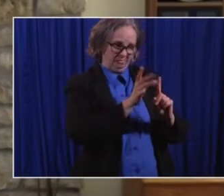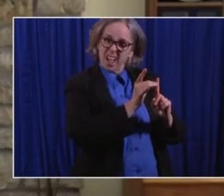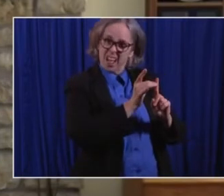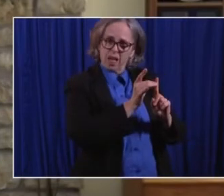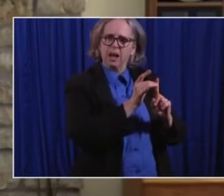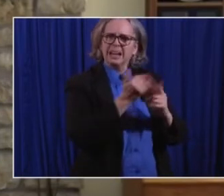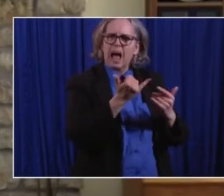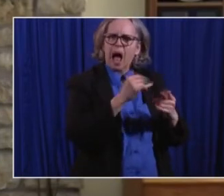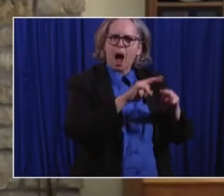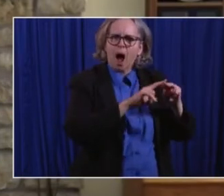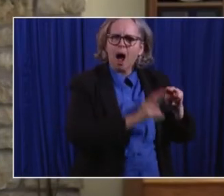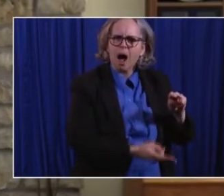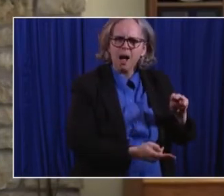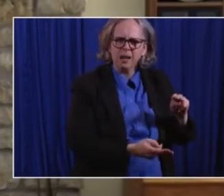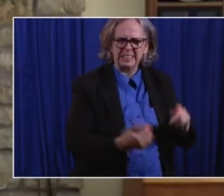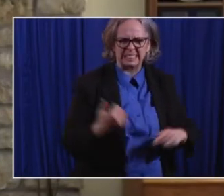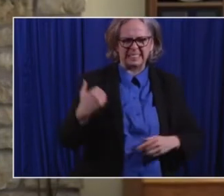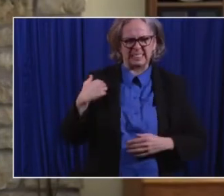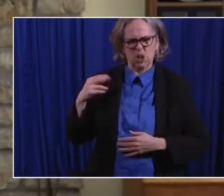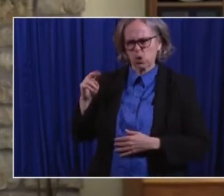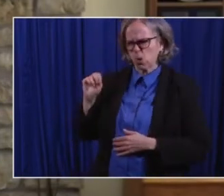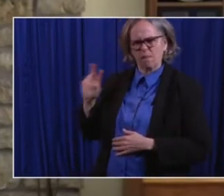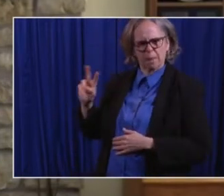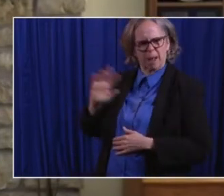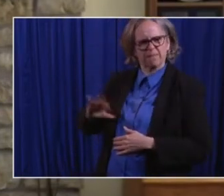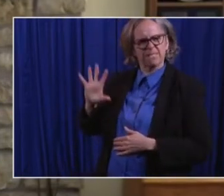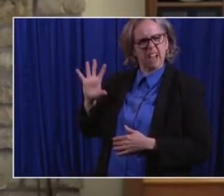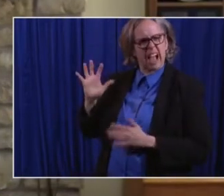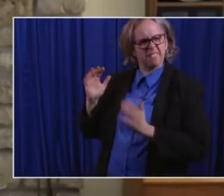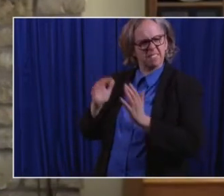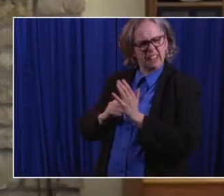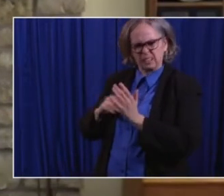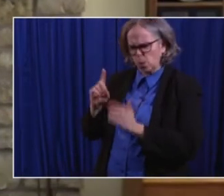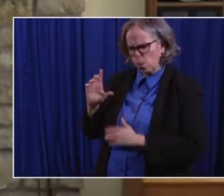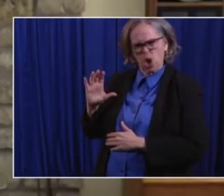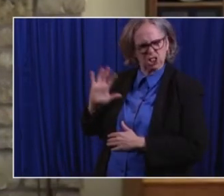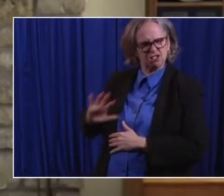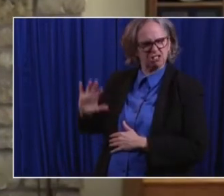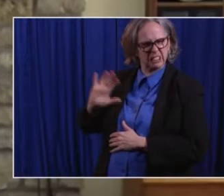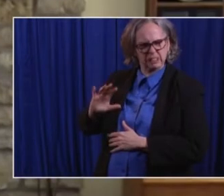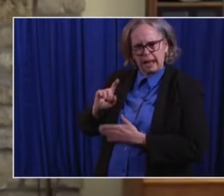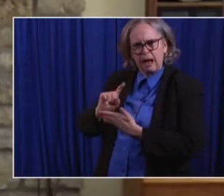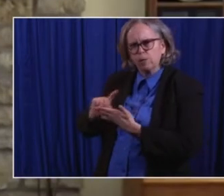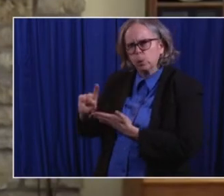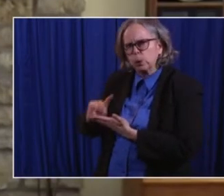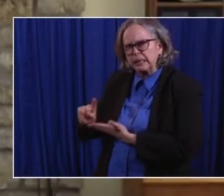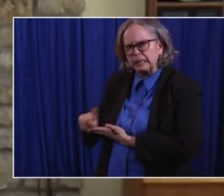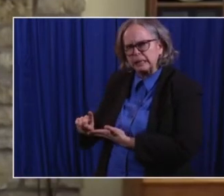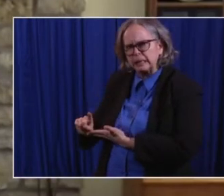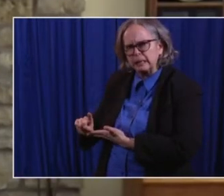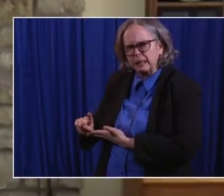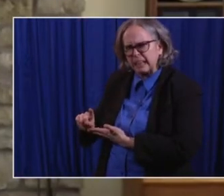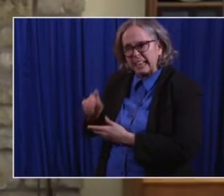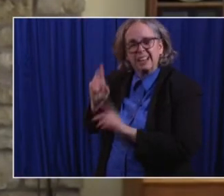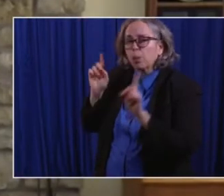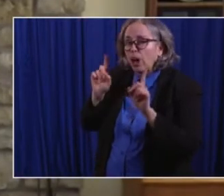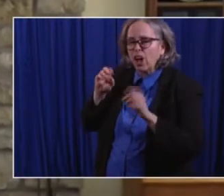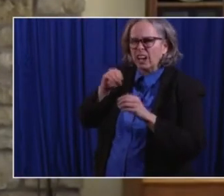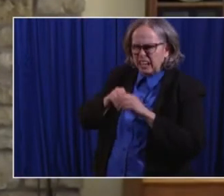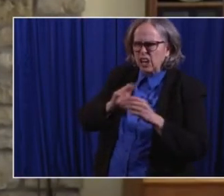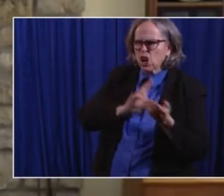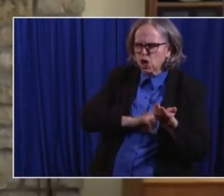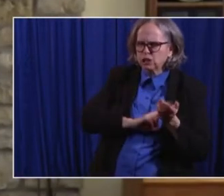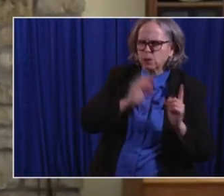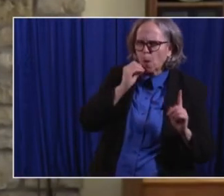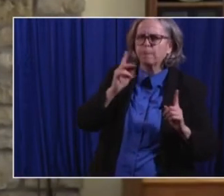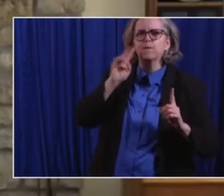home residents who had COVID in a given week. So that would be a snapshot for 1 week, about 5,100, 1 week in December.